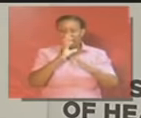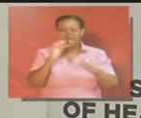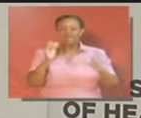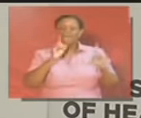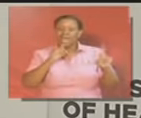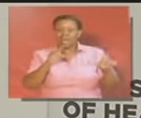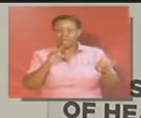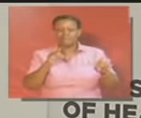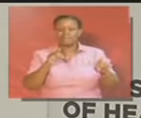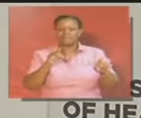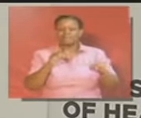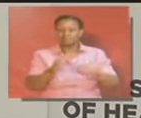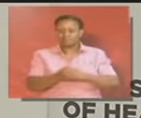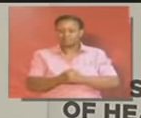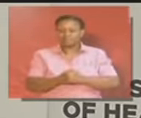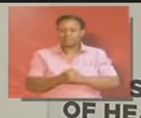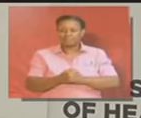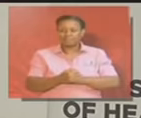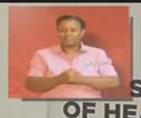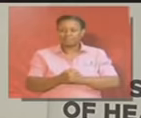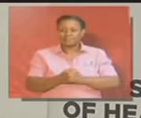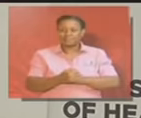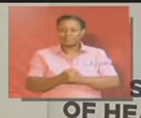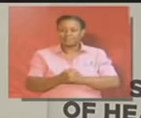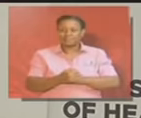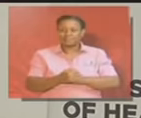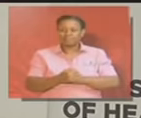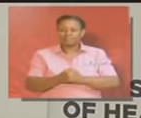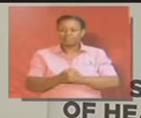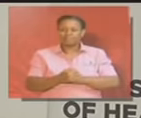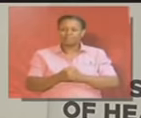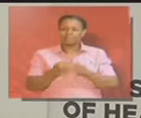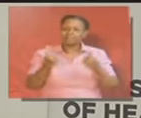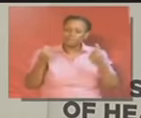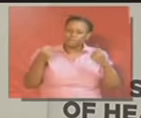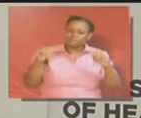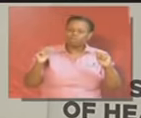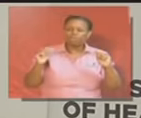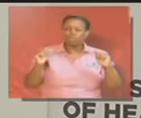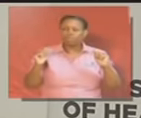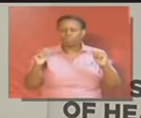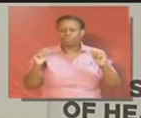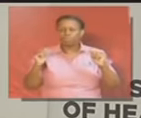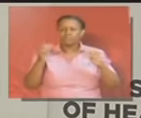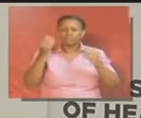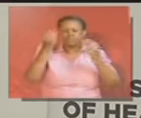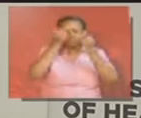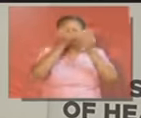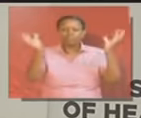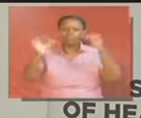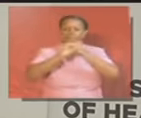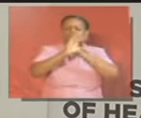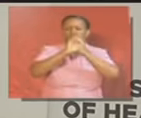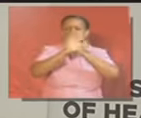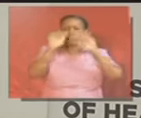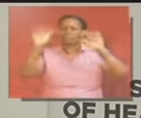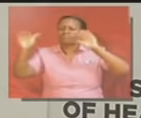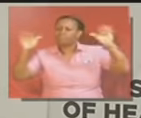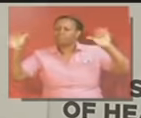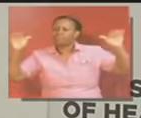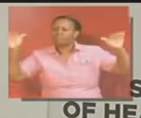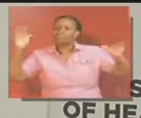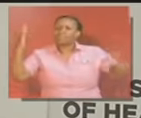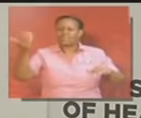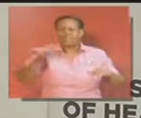So the community miking has started this morning. We're talking to the communities, asking the